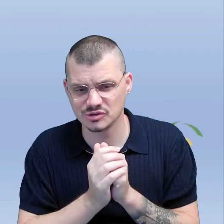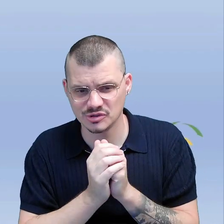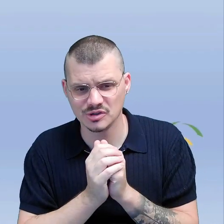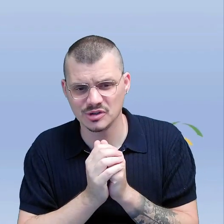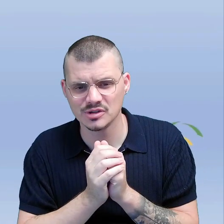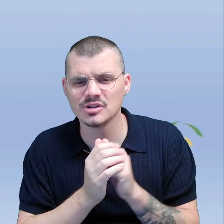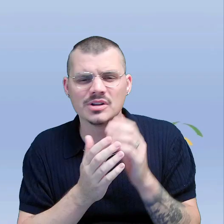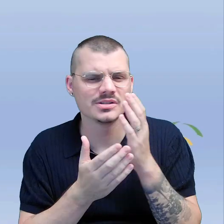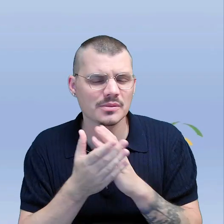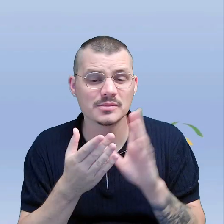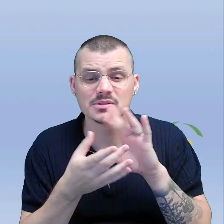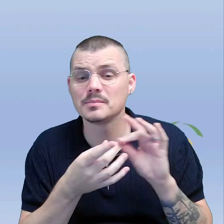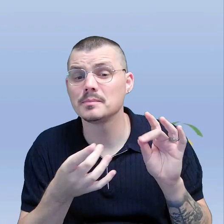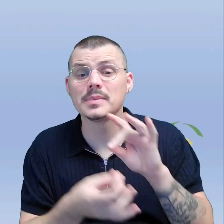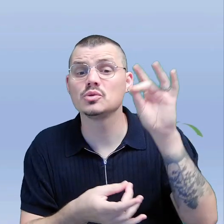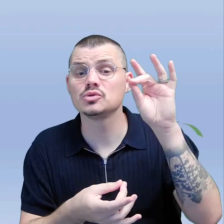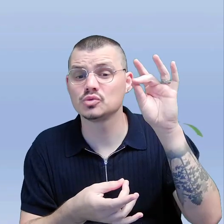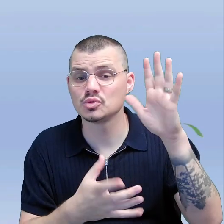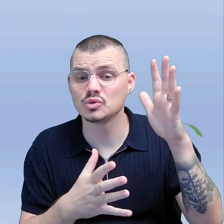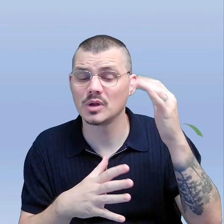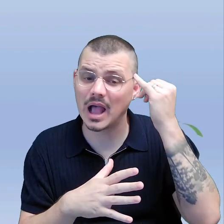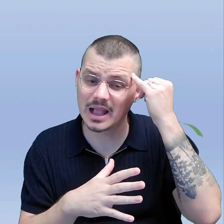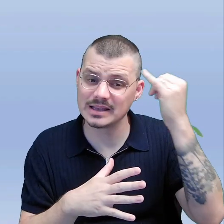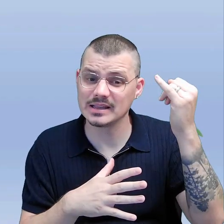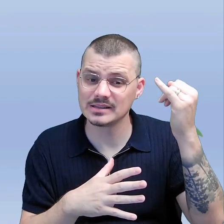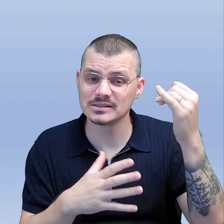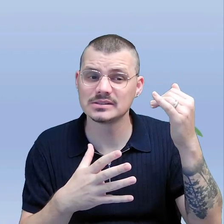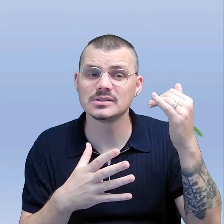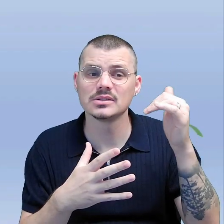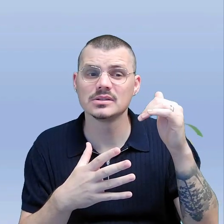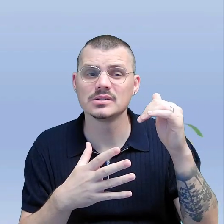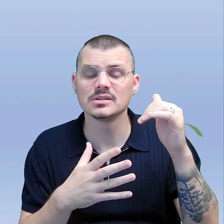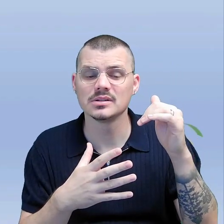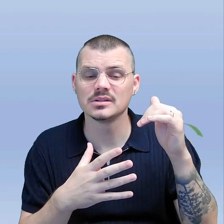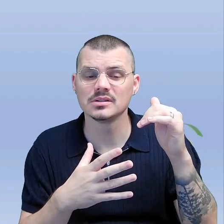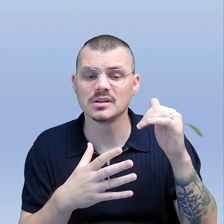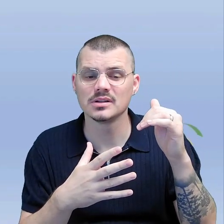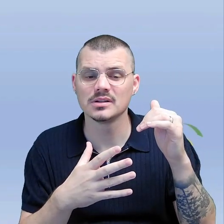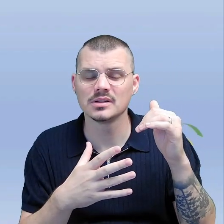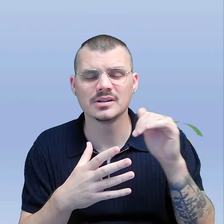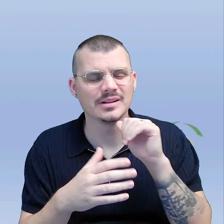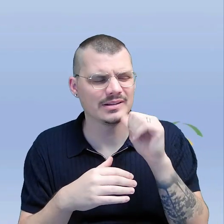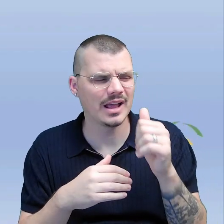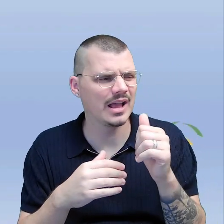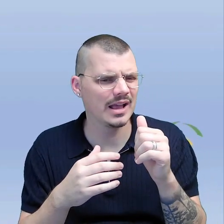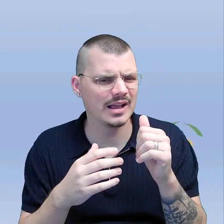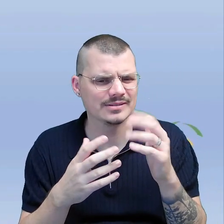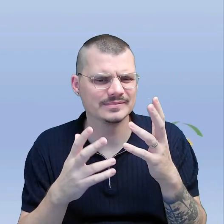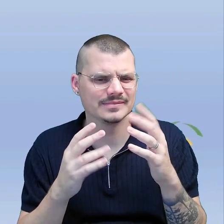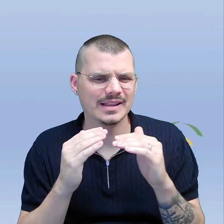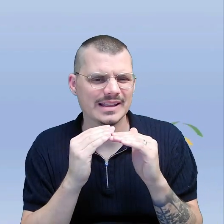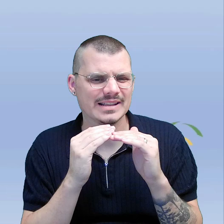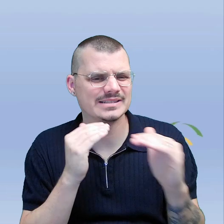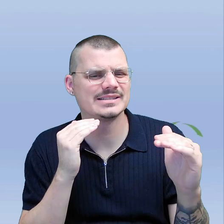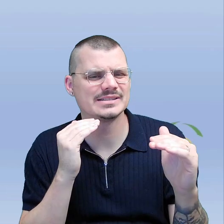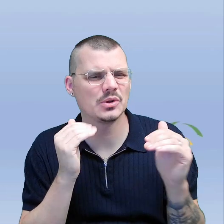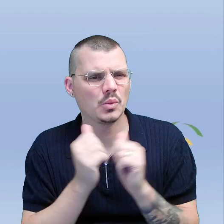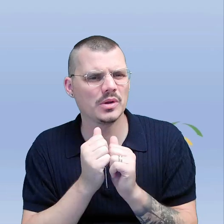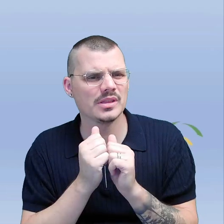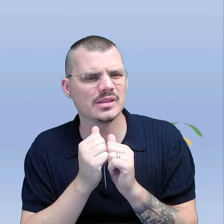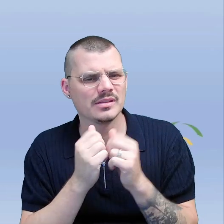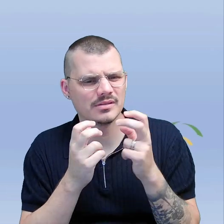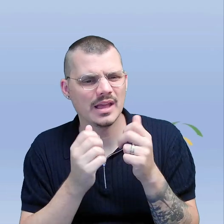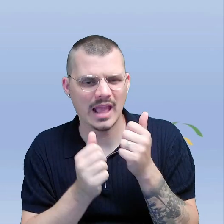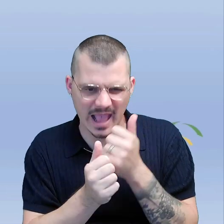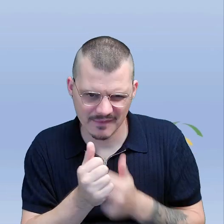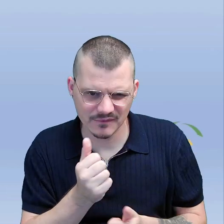culture. Certain spiritual ideas are not consistent